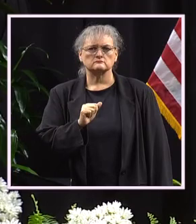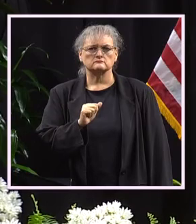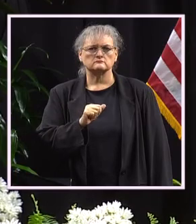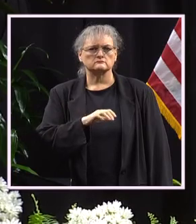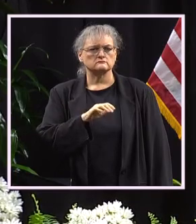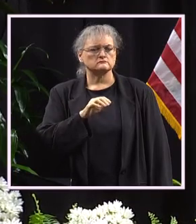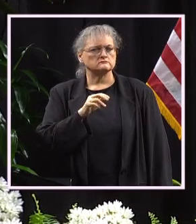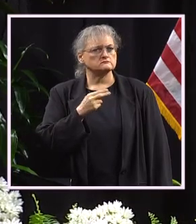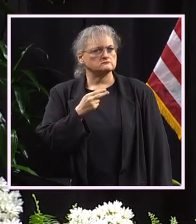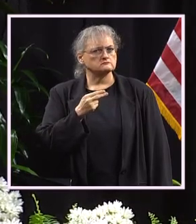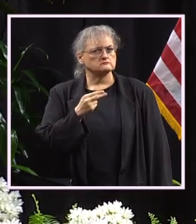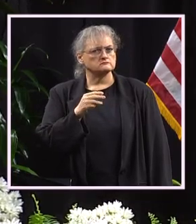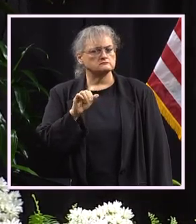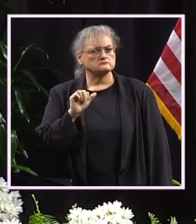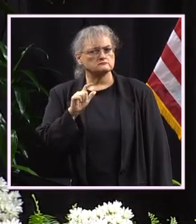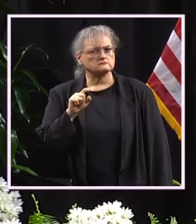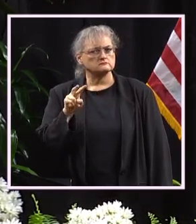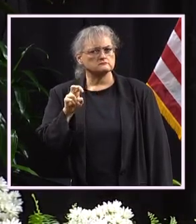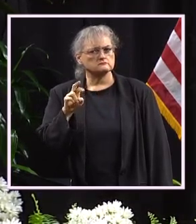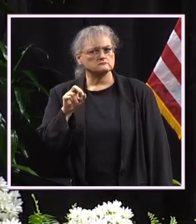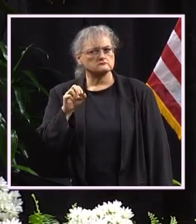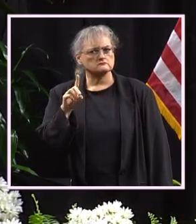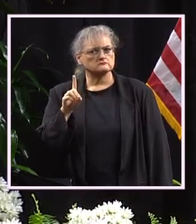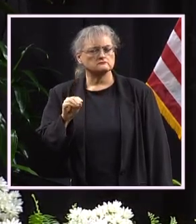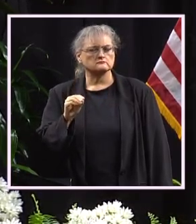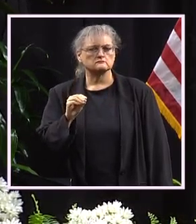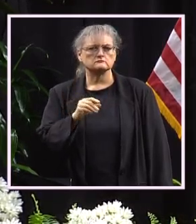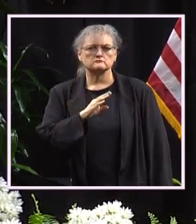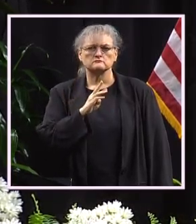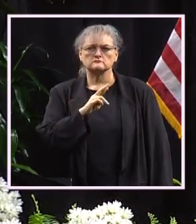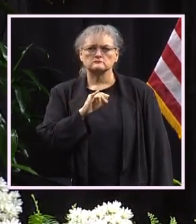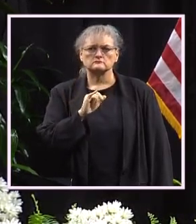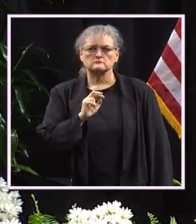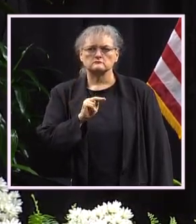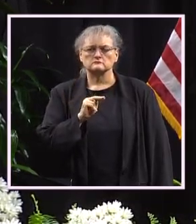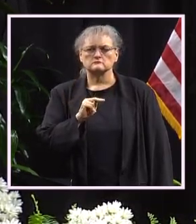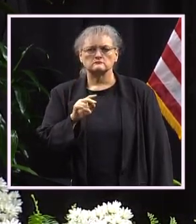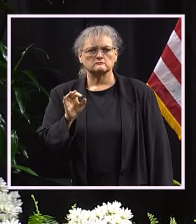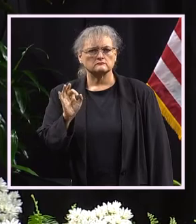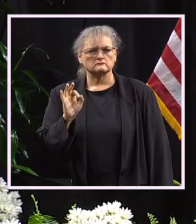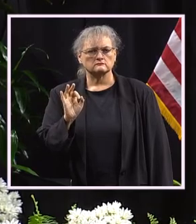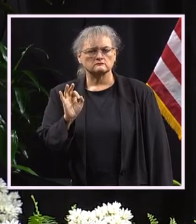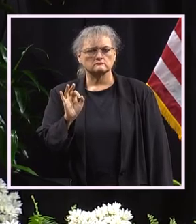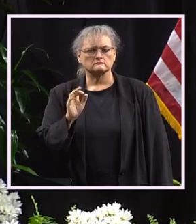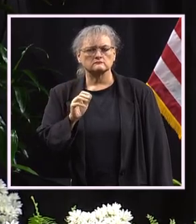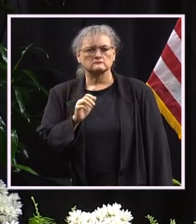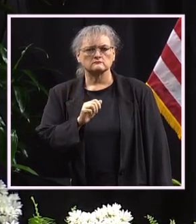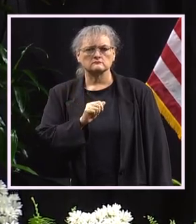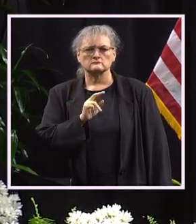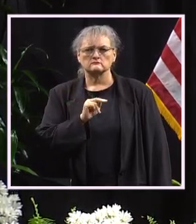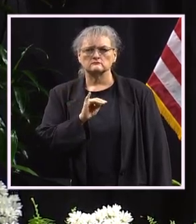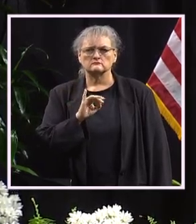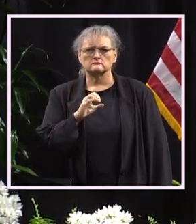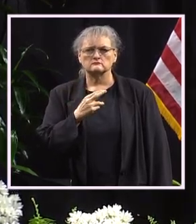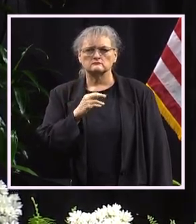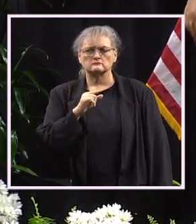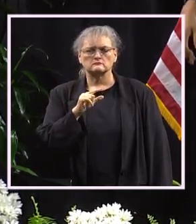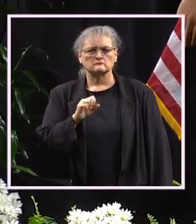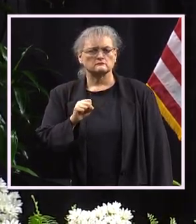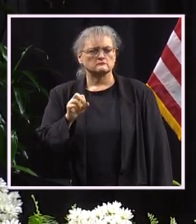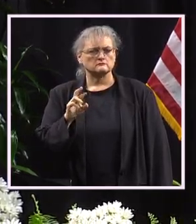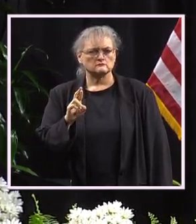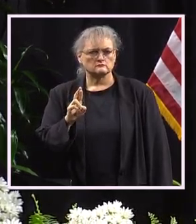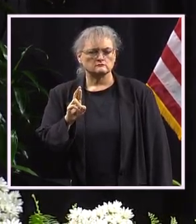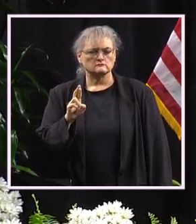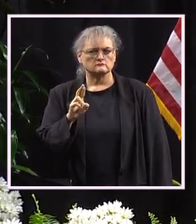Genaro Alvarado, cum laude. Brian Edward Carander. Nicholas James Roberts, magna cum